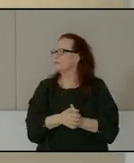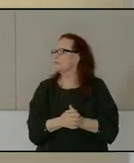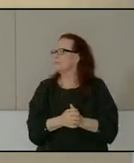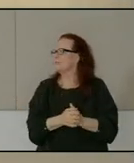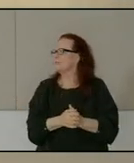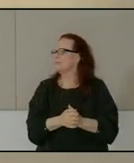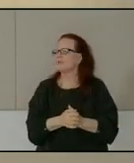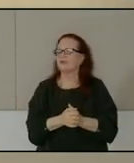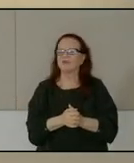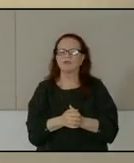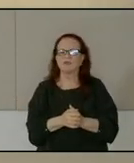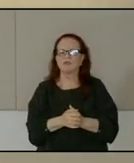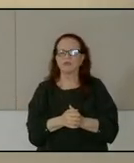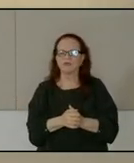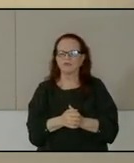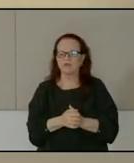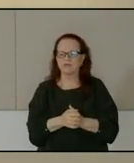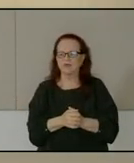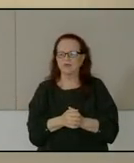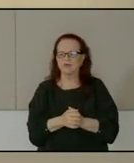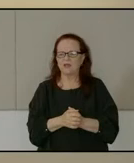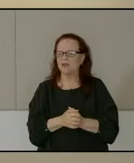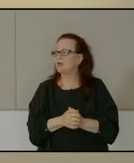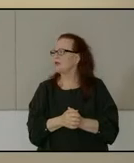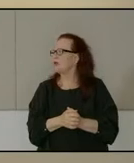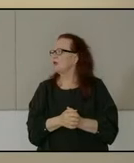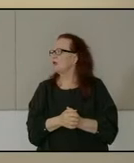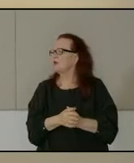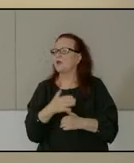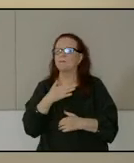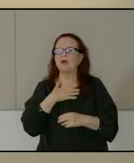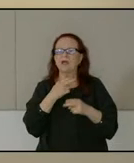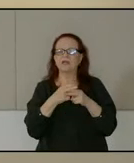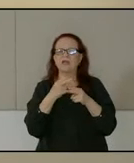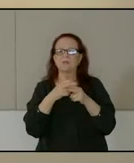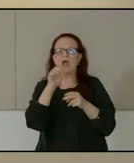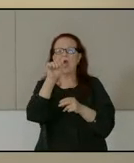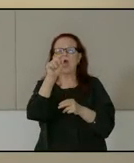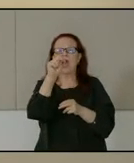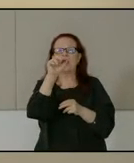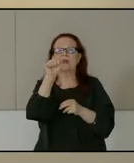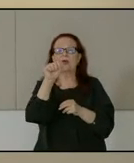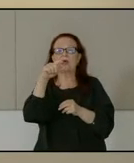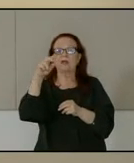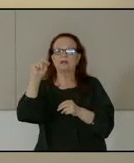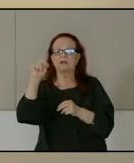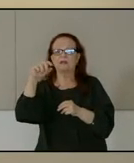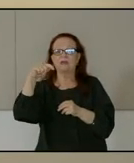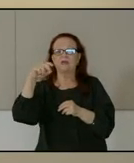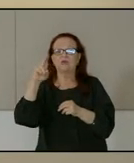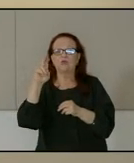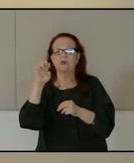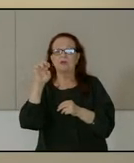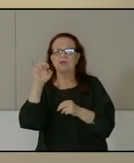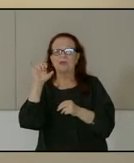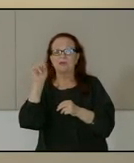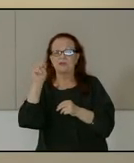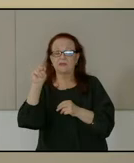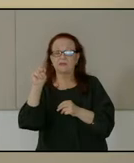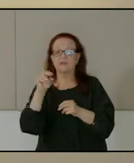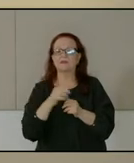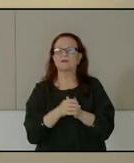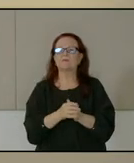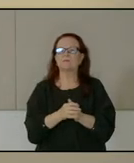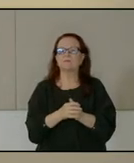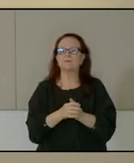Kính chào tất cả quý vị. Tôi tên là Anna Nguyễn. My name is Anna Nguyễn. Tôi đến Mỹ theo diện bảo lãnh cùng